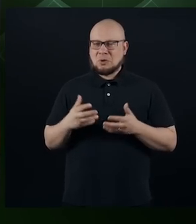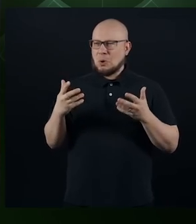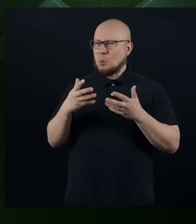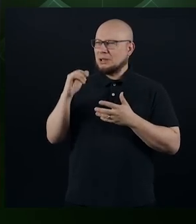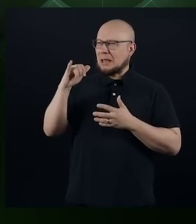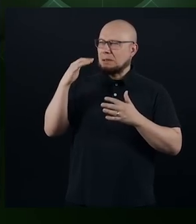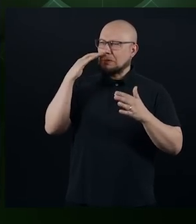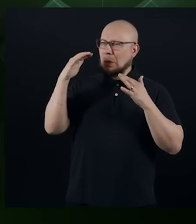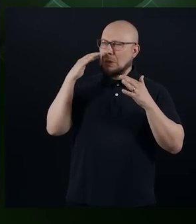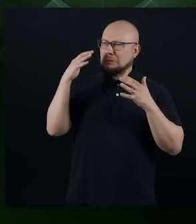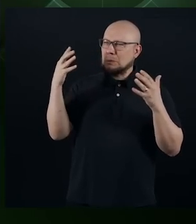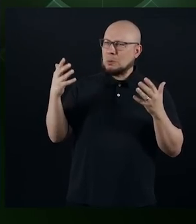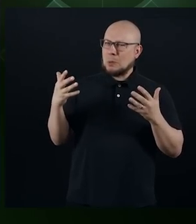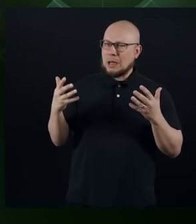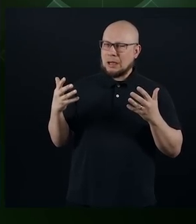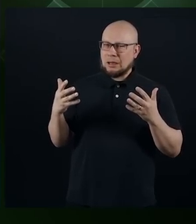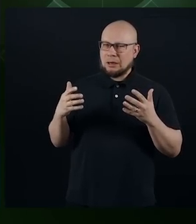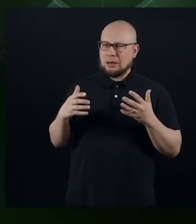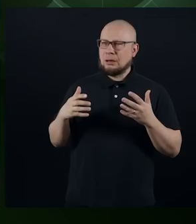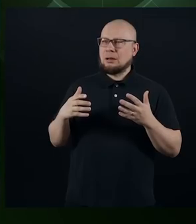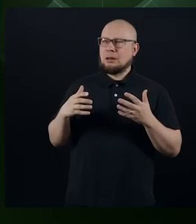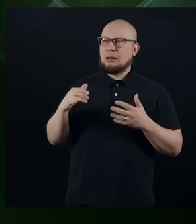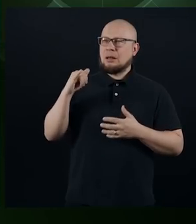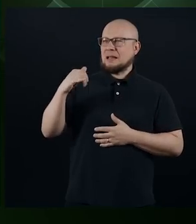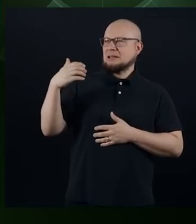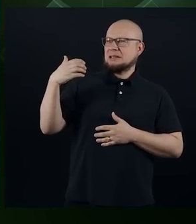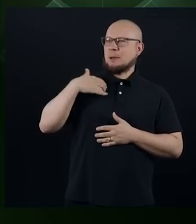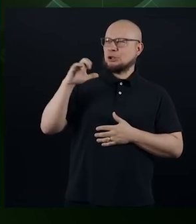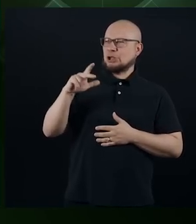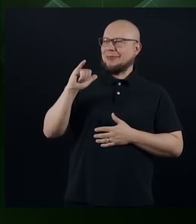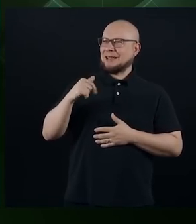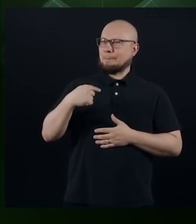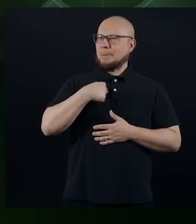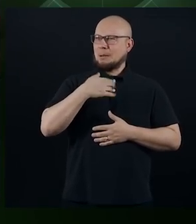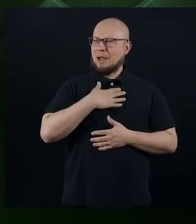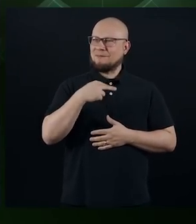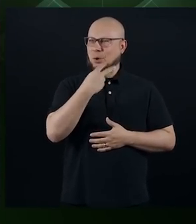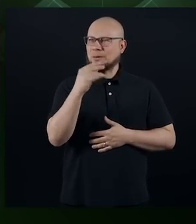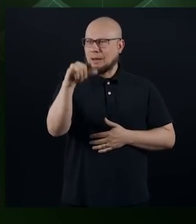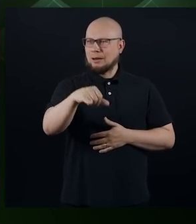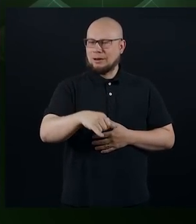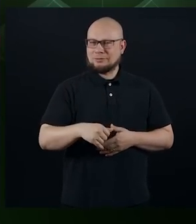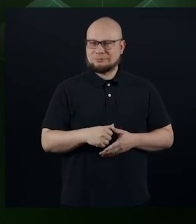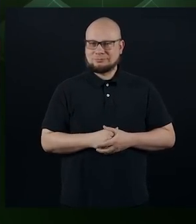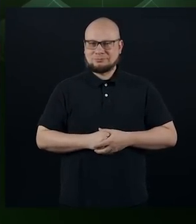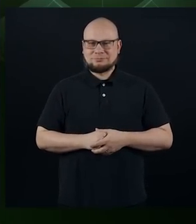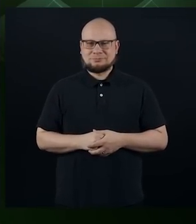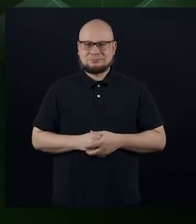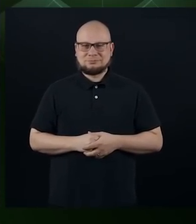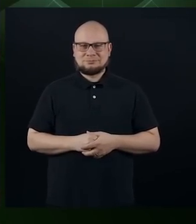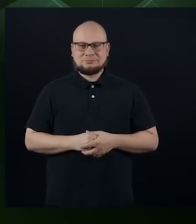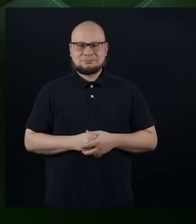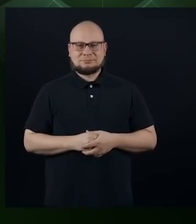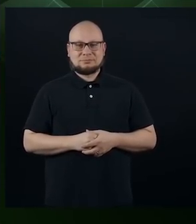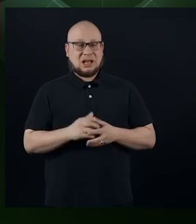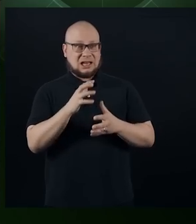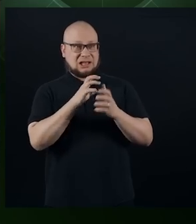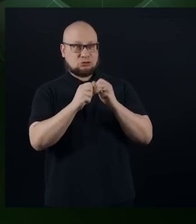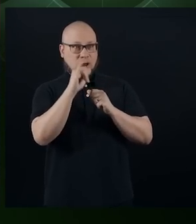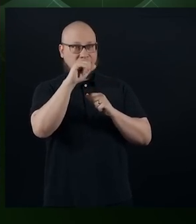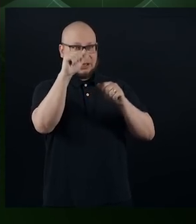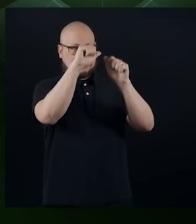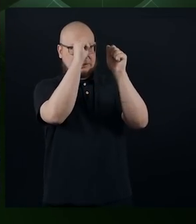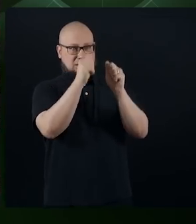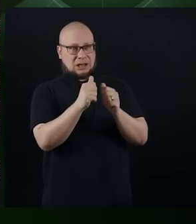infernal noise? That's Captain Infernal Noise to you, mate! Sparrow! Destroy that